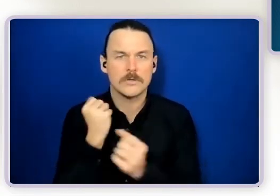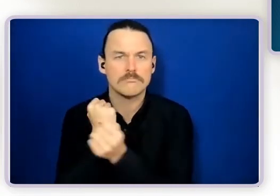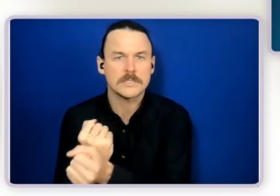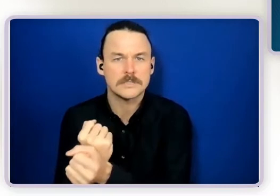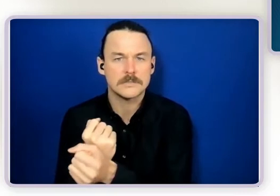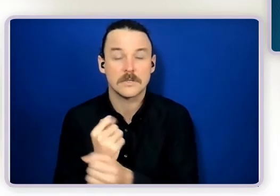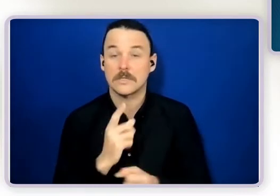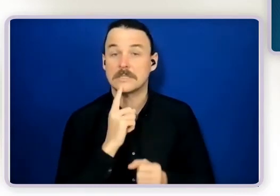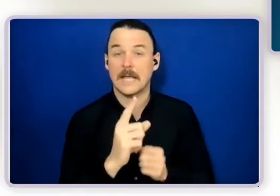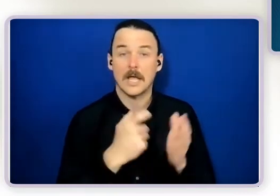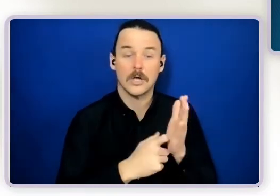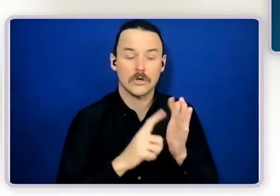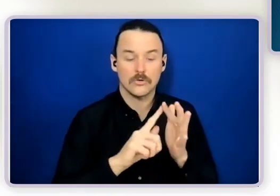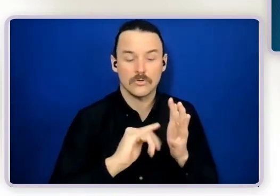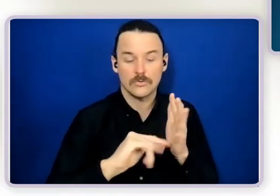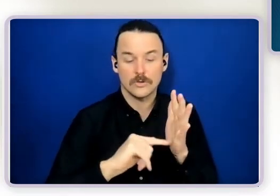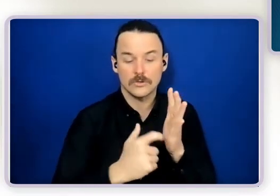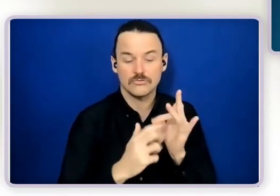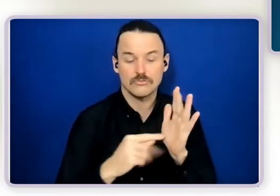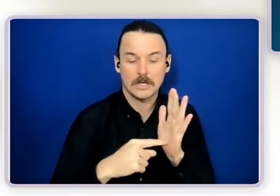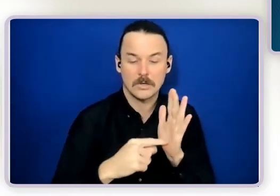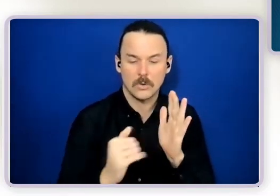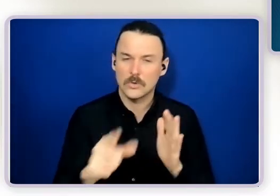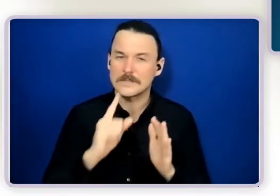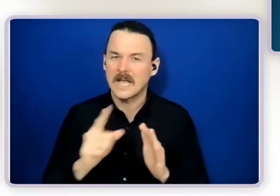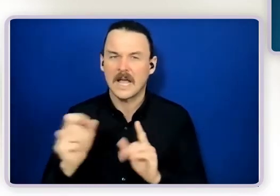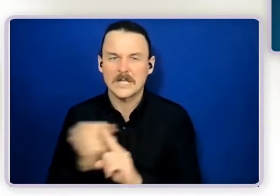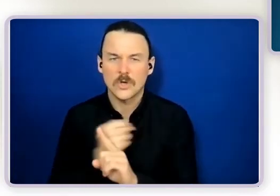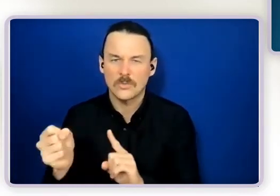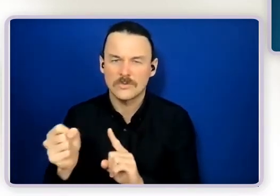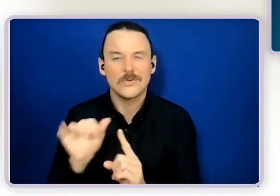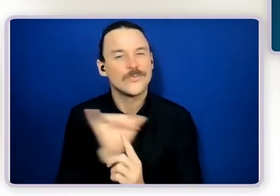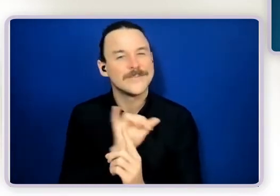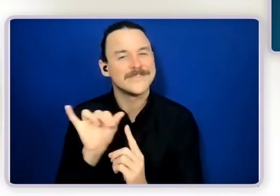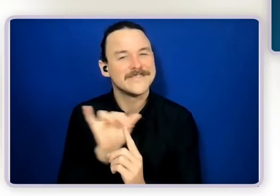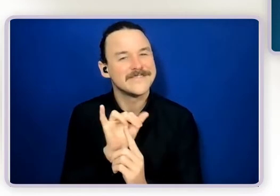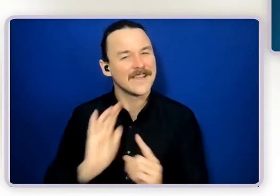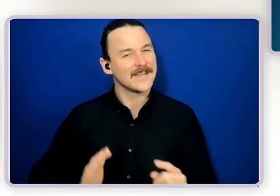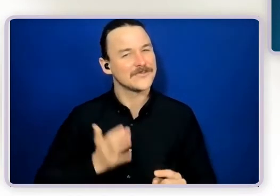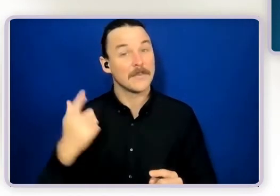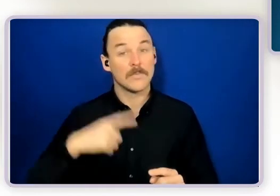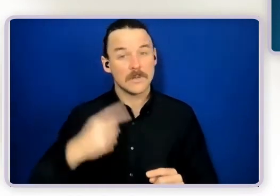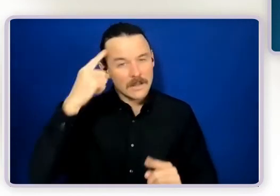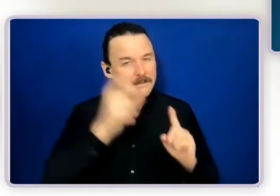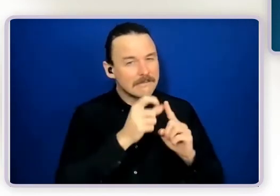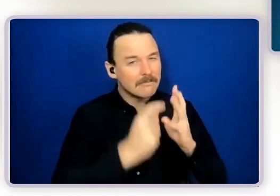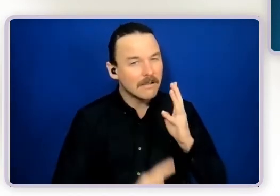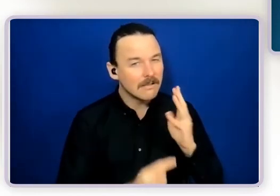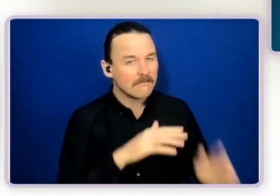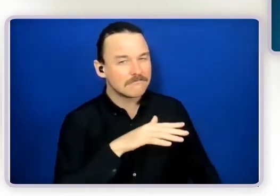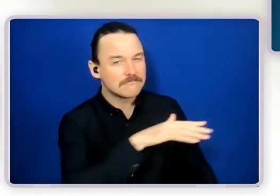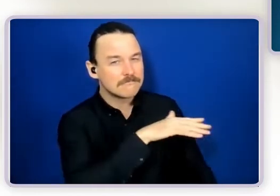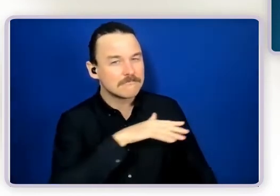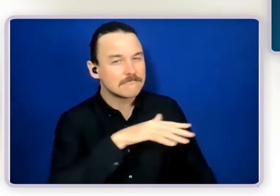call it assault? I think it's really interesting how in the disability sector there's a conscious